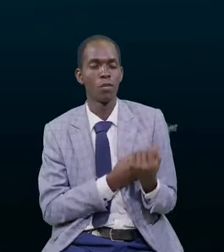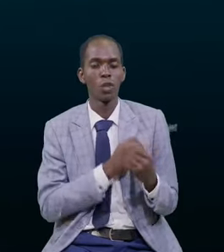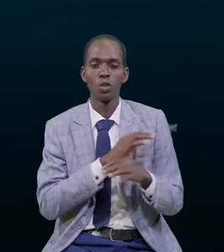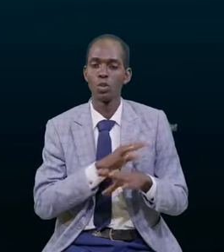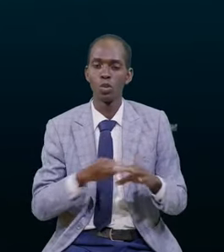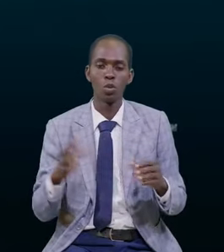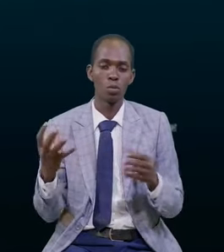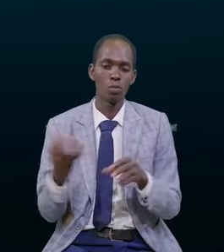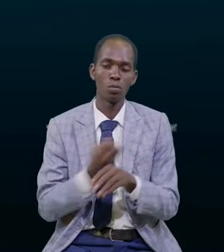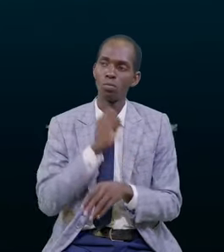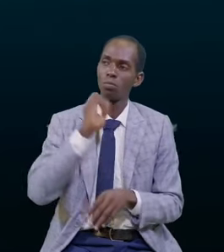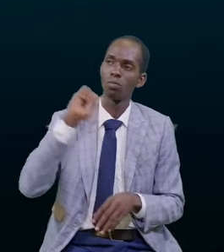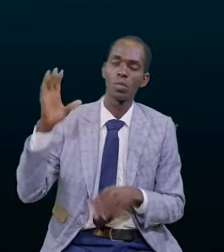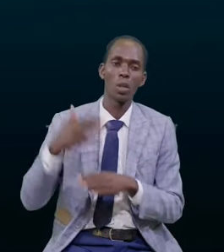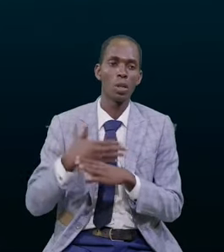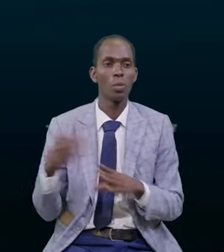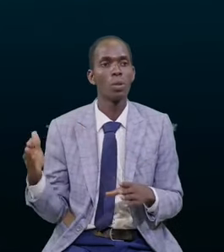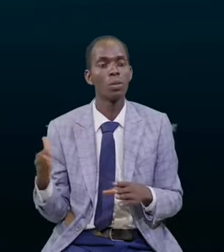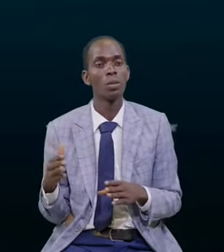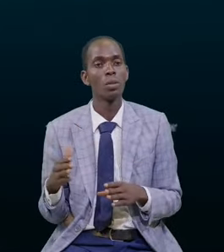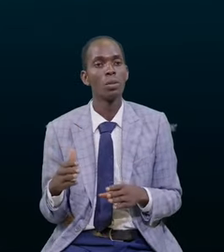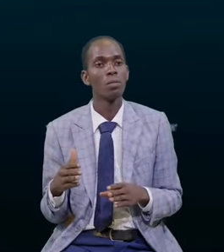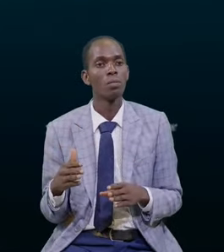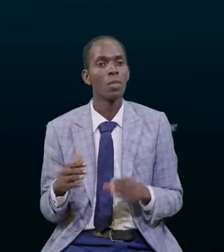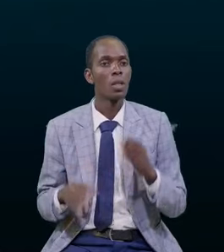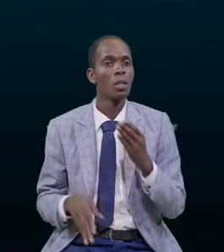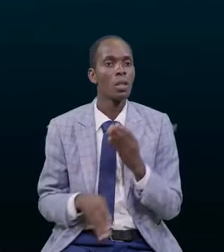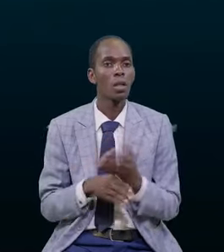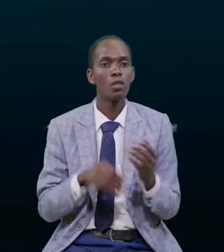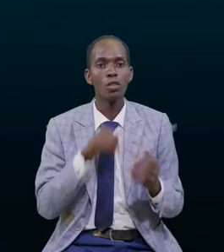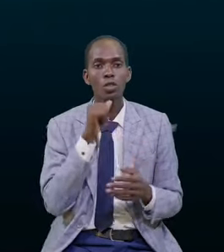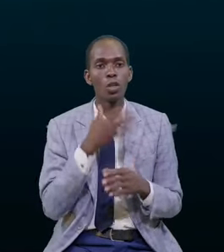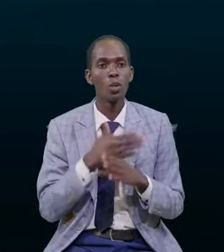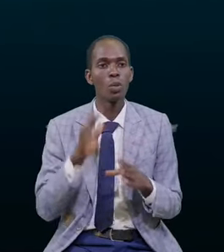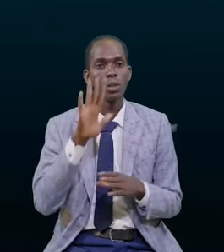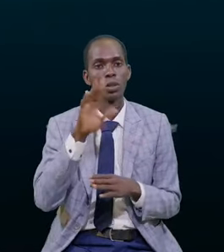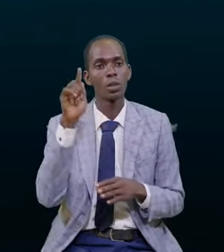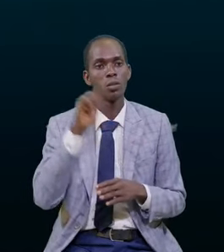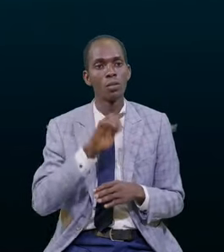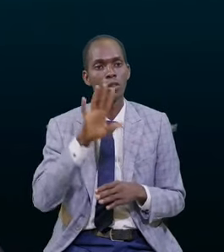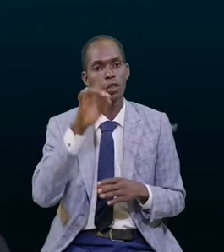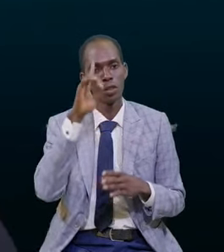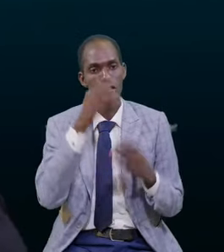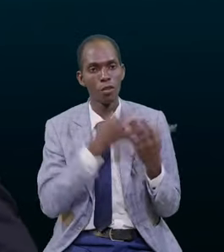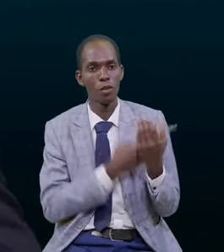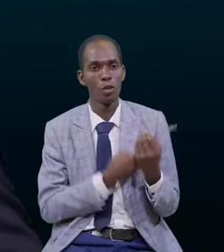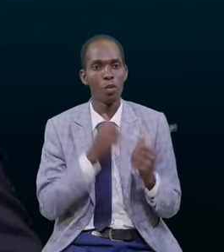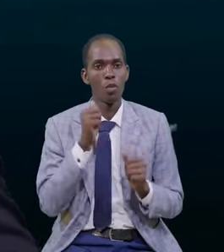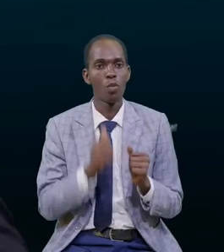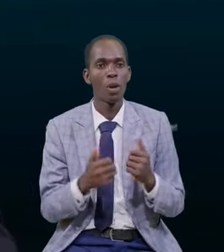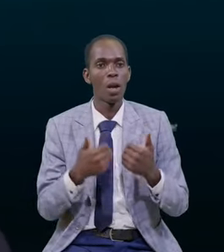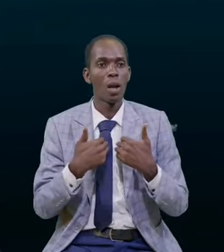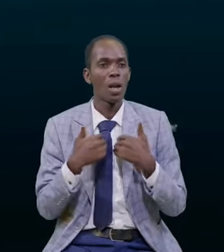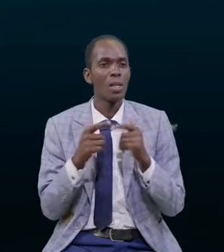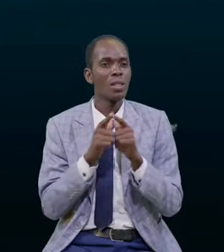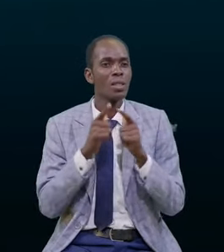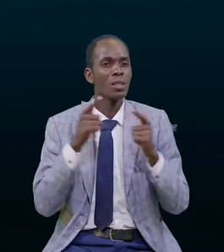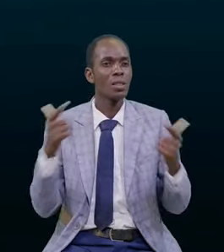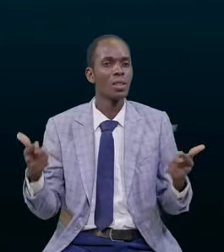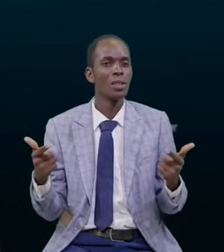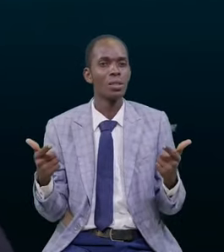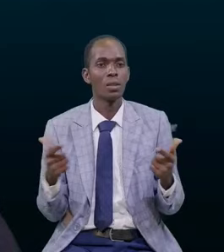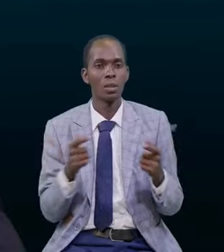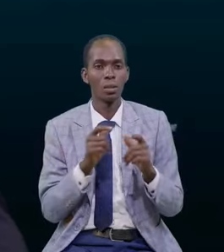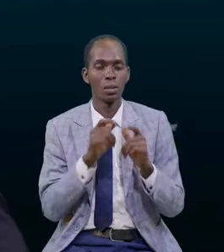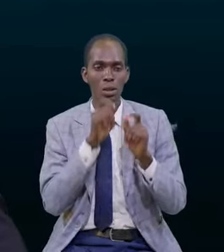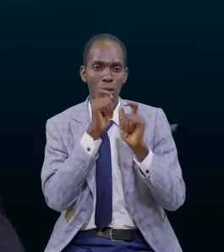It cast not not a way there for your confidence which had great recompense of reward for you have need of patience